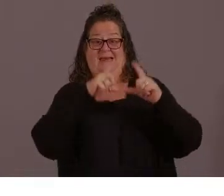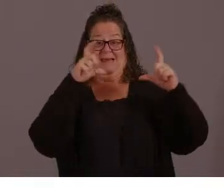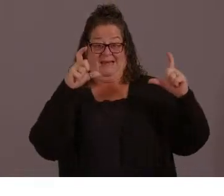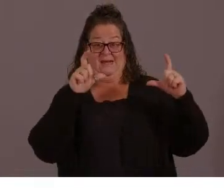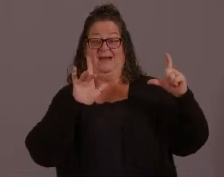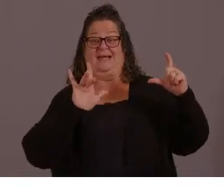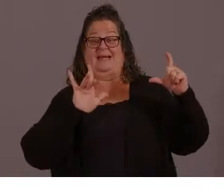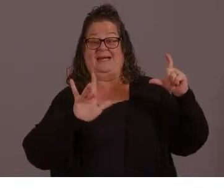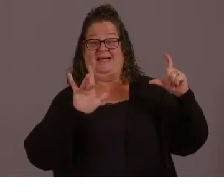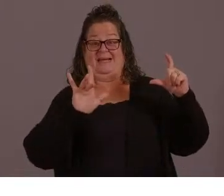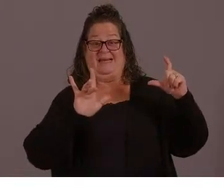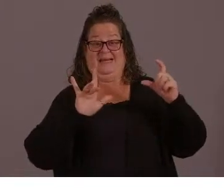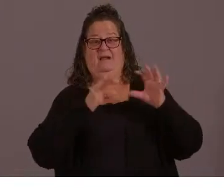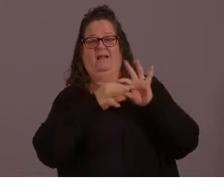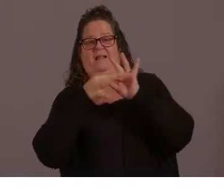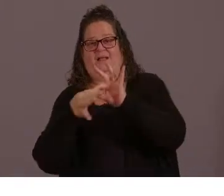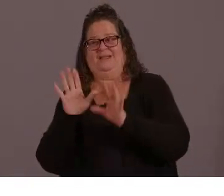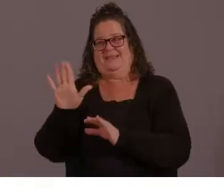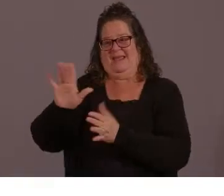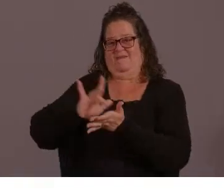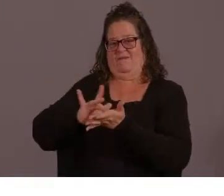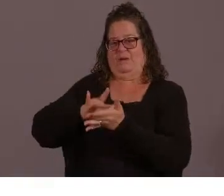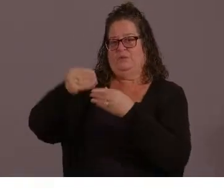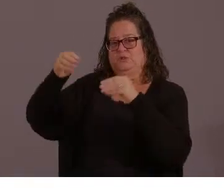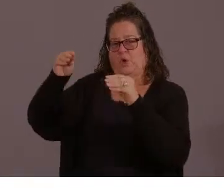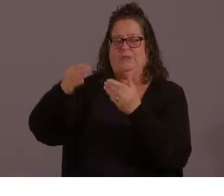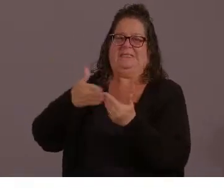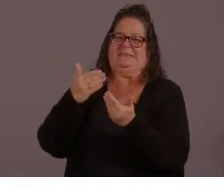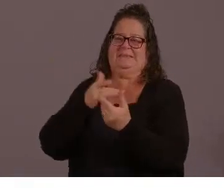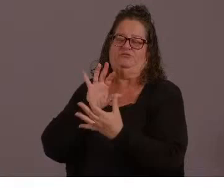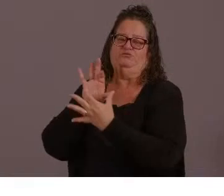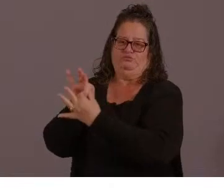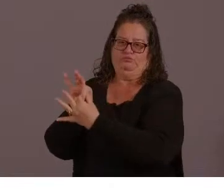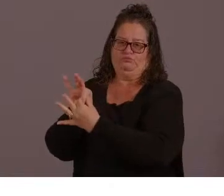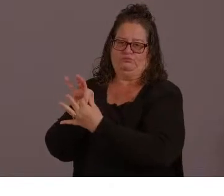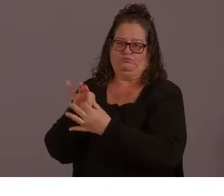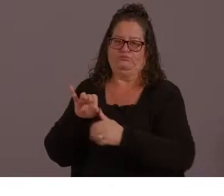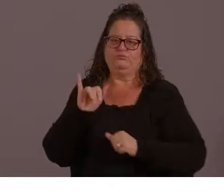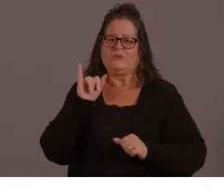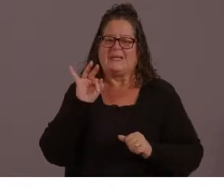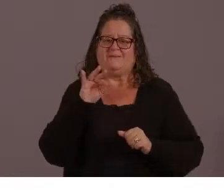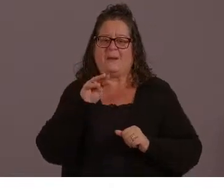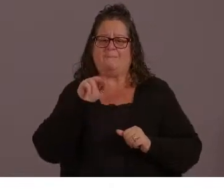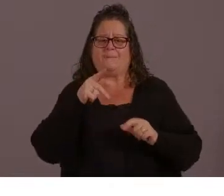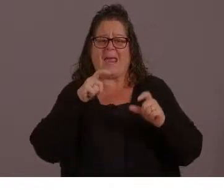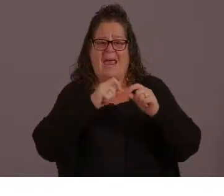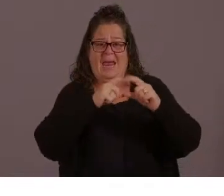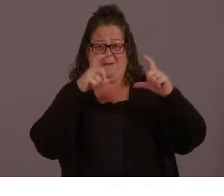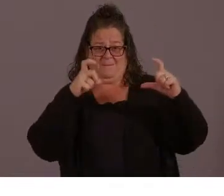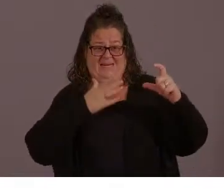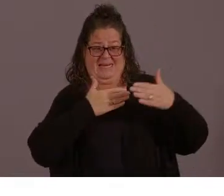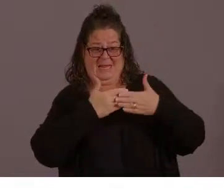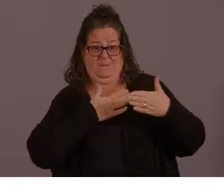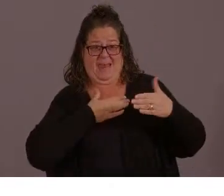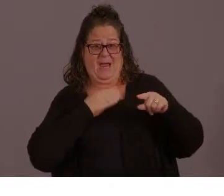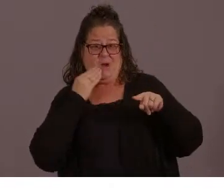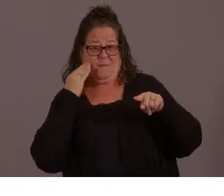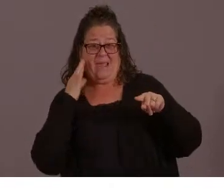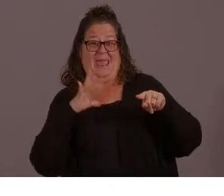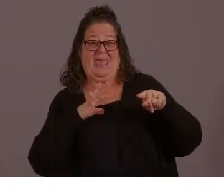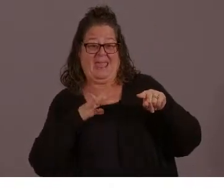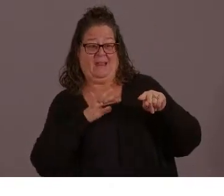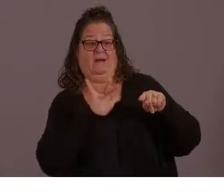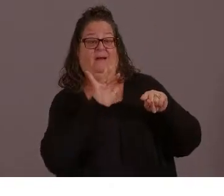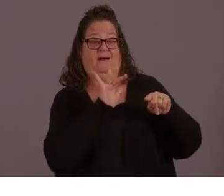registration sites directly. So if you find a Walgreens or a Fry's near your house that you would like to see if they've got available appointments, you can click